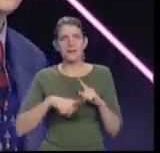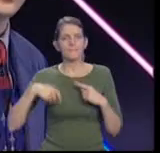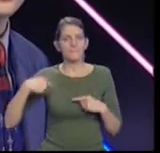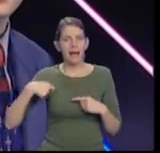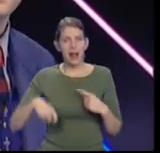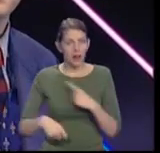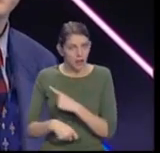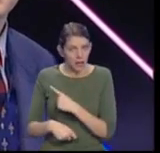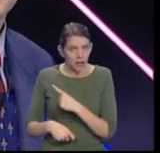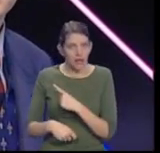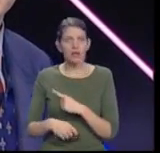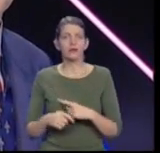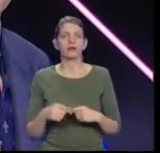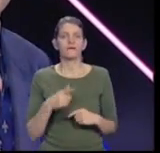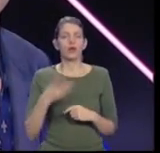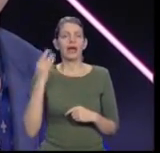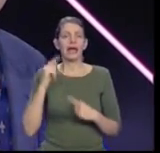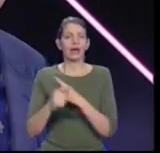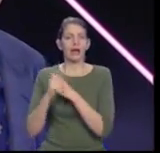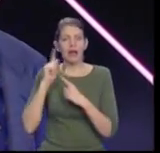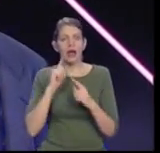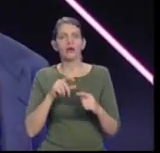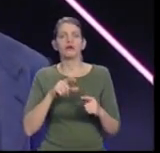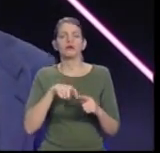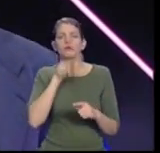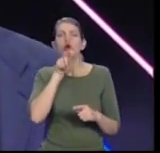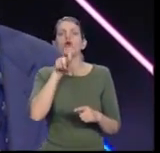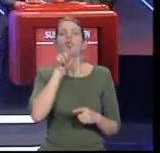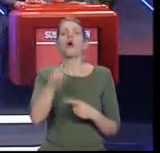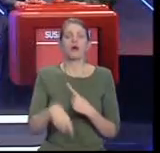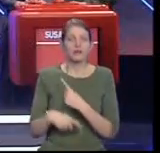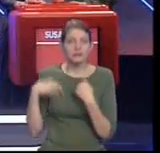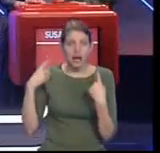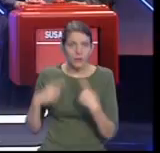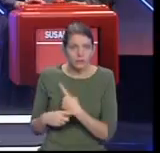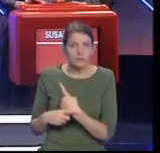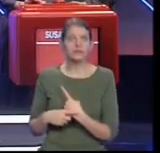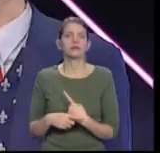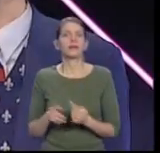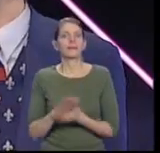this noise, it means it's time to get out of bed.